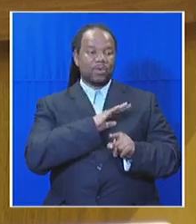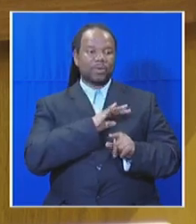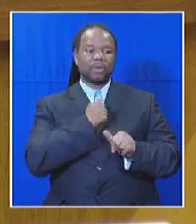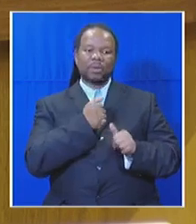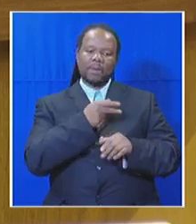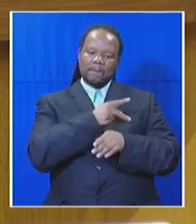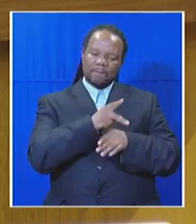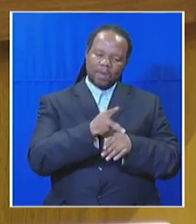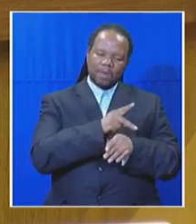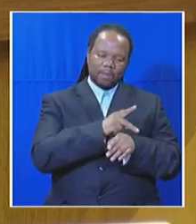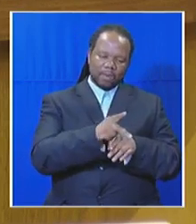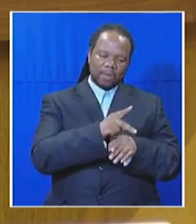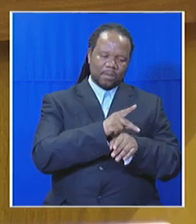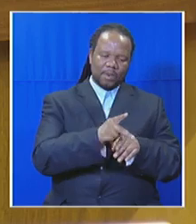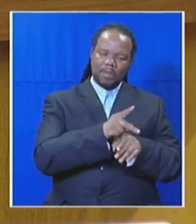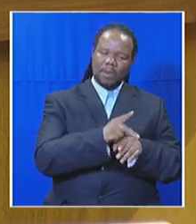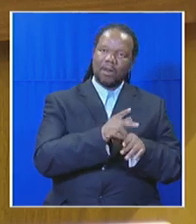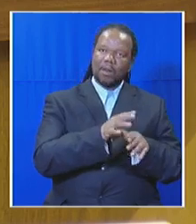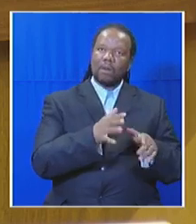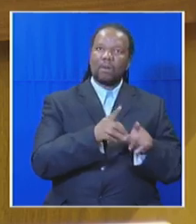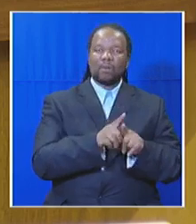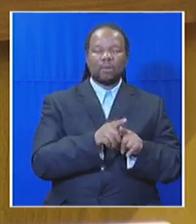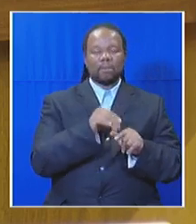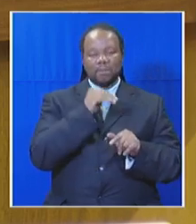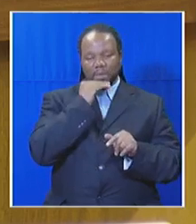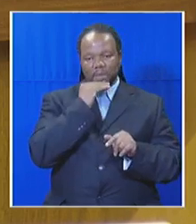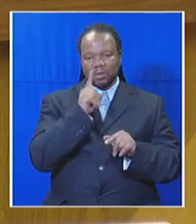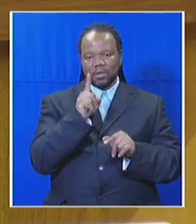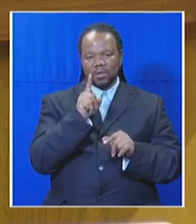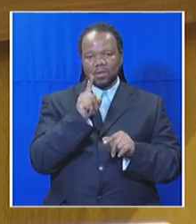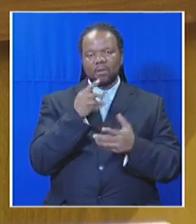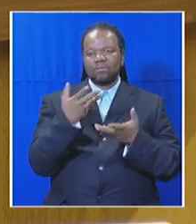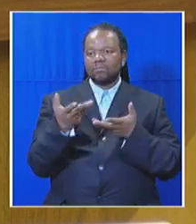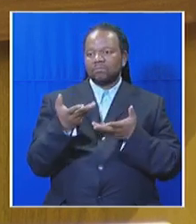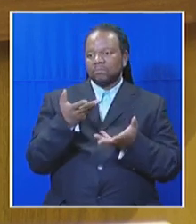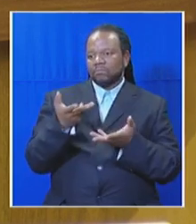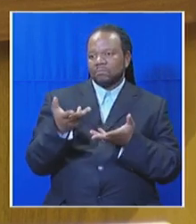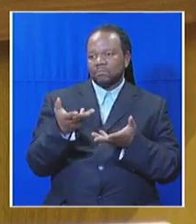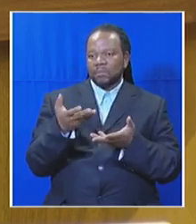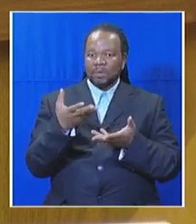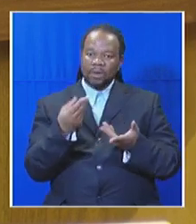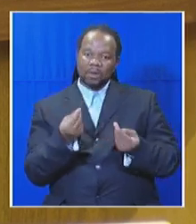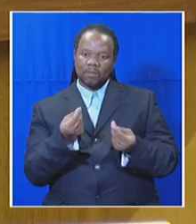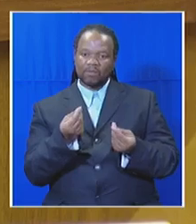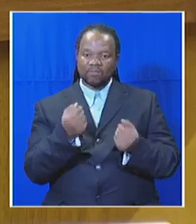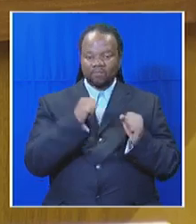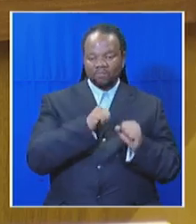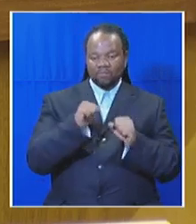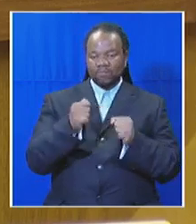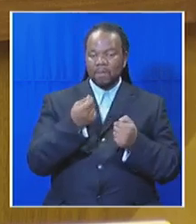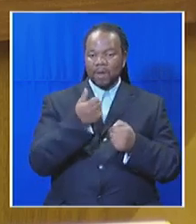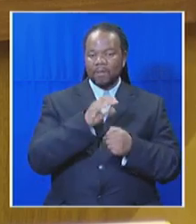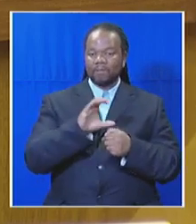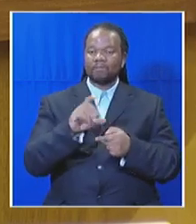there will be a kind of an arrangement as to how it will be financed. So countries